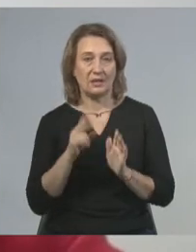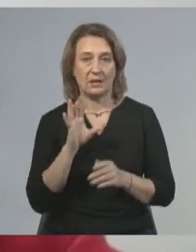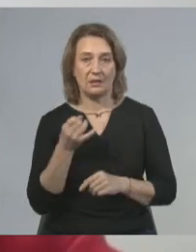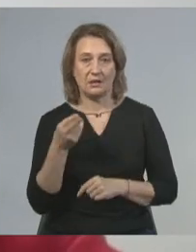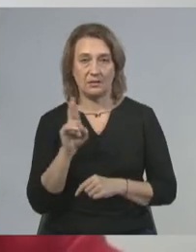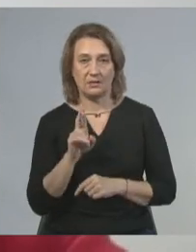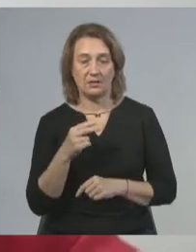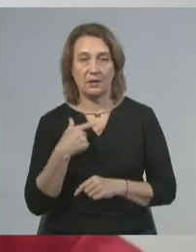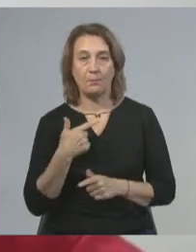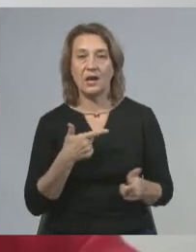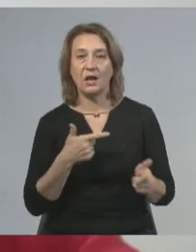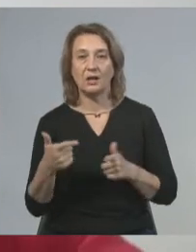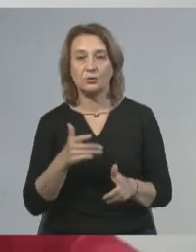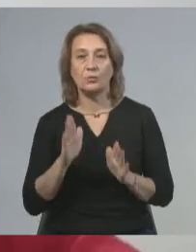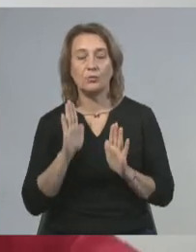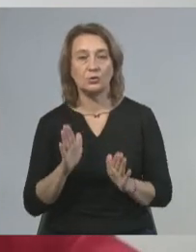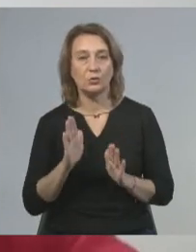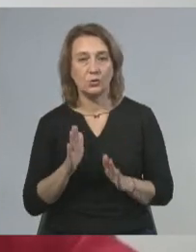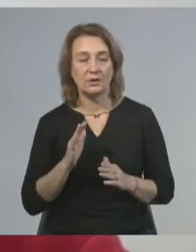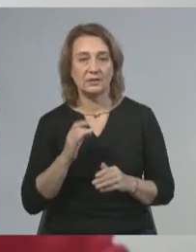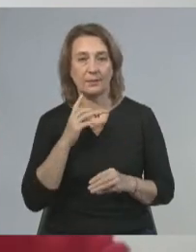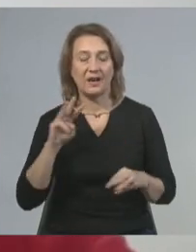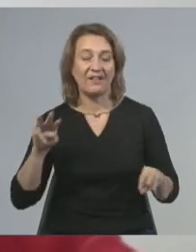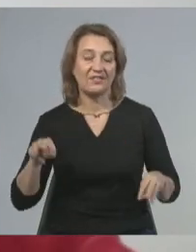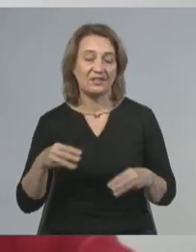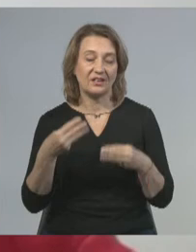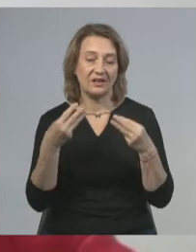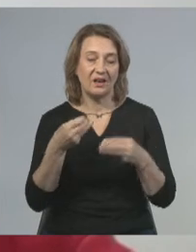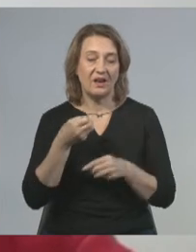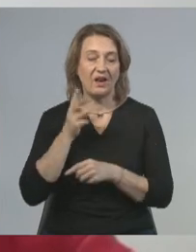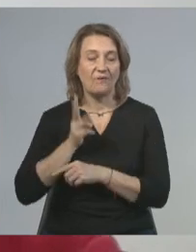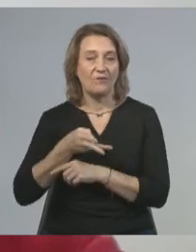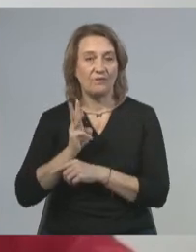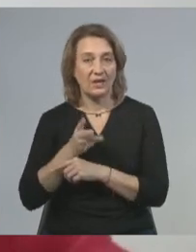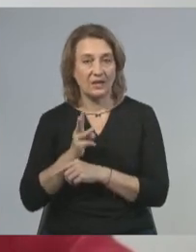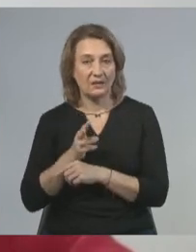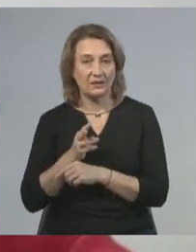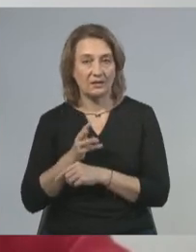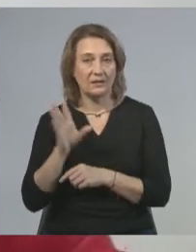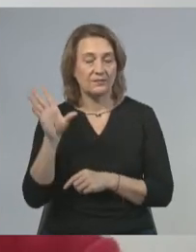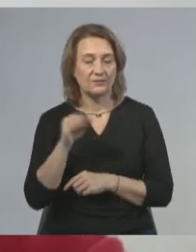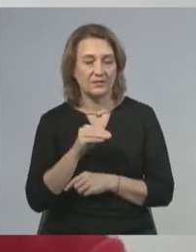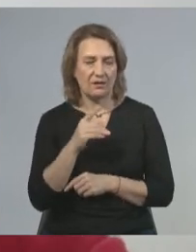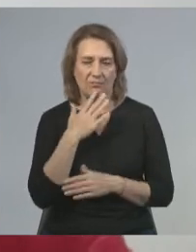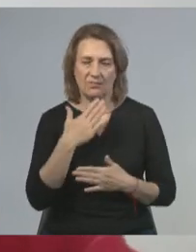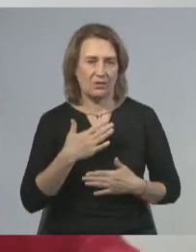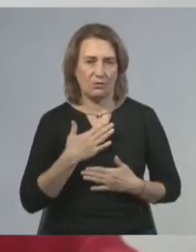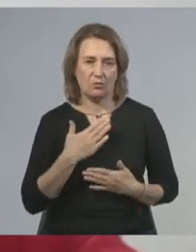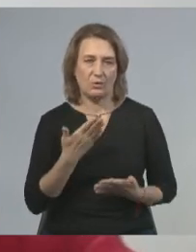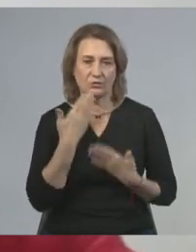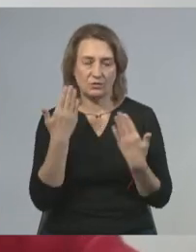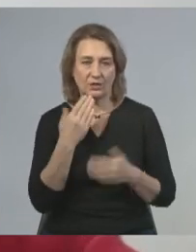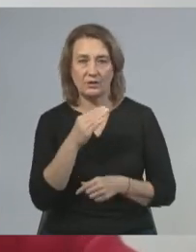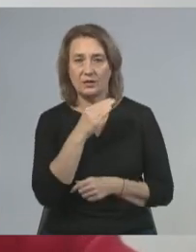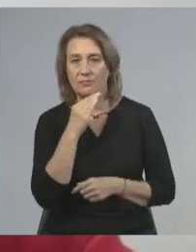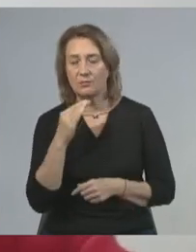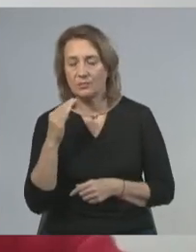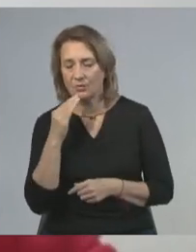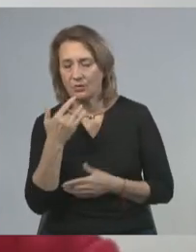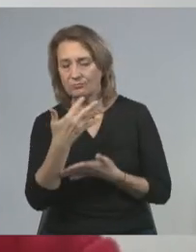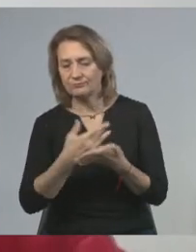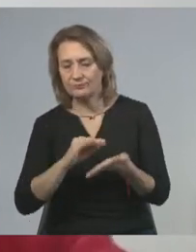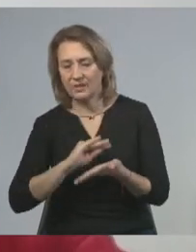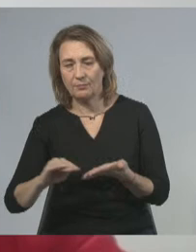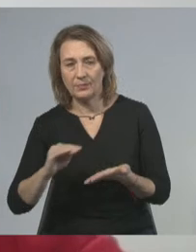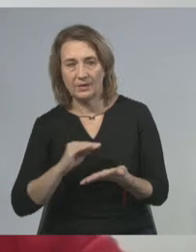communities then as katya said we produced a lot of informational materials such as videos because we know that a lot of